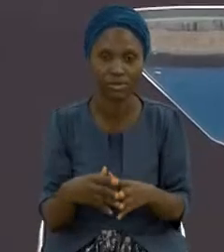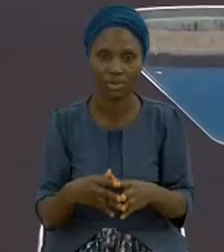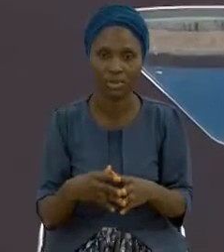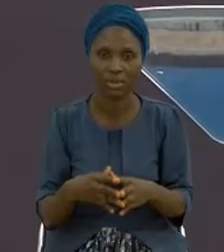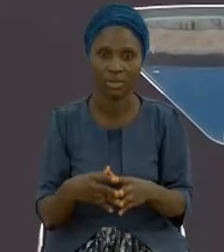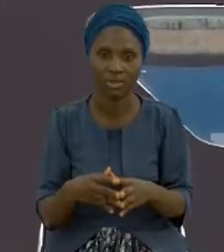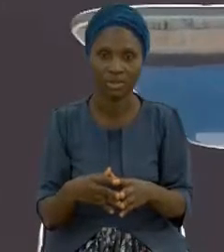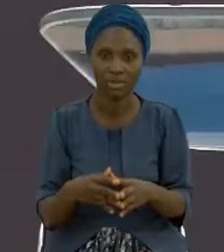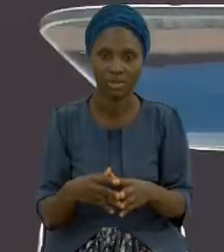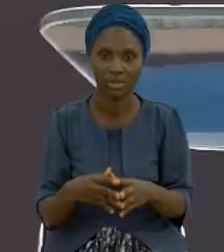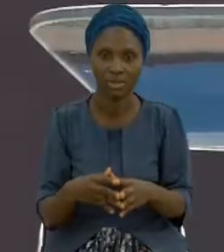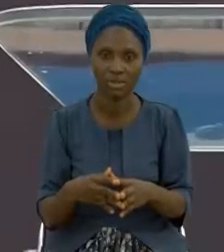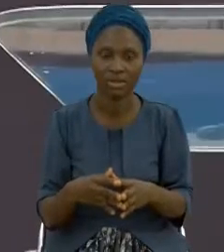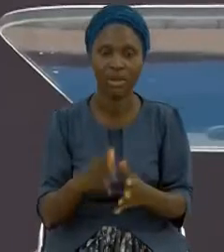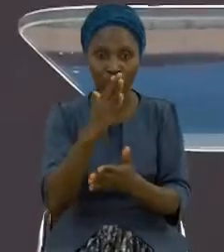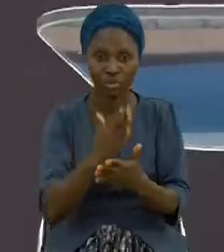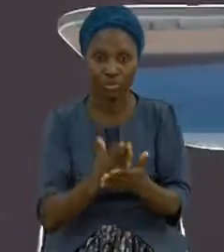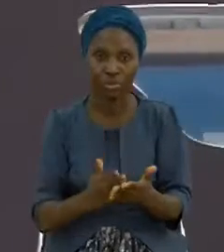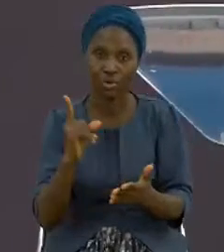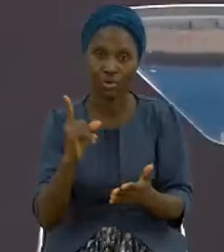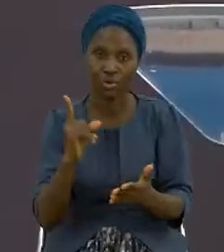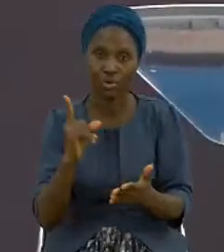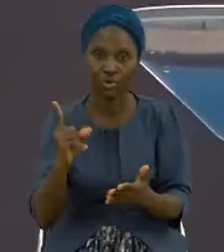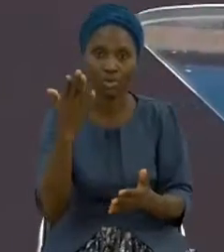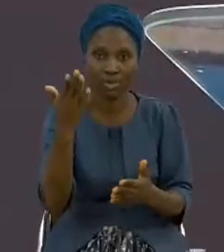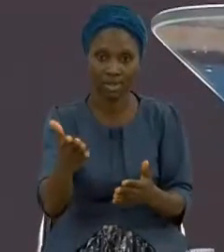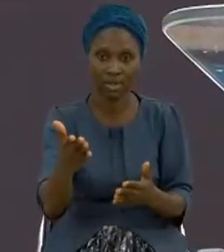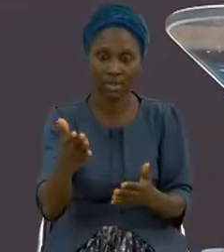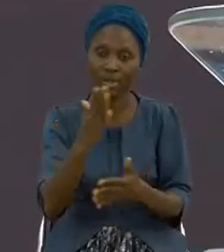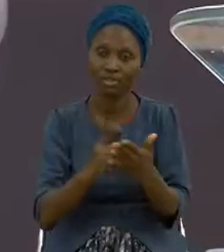Somebody there. You know, if